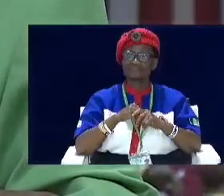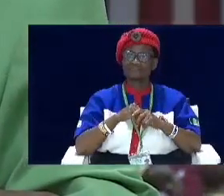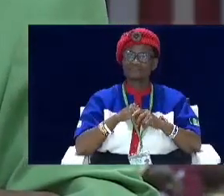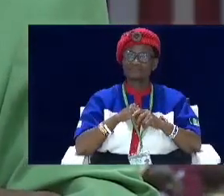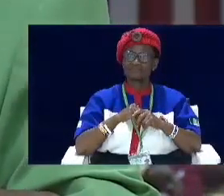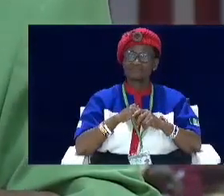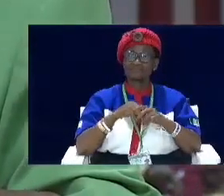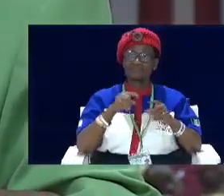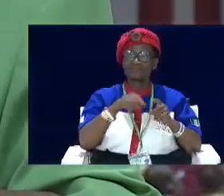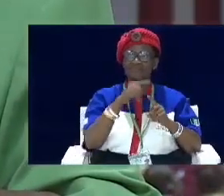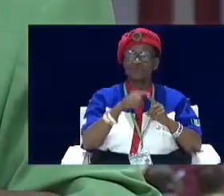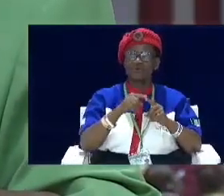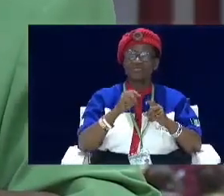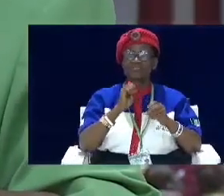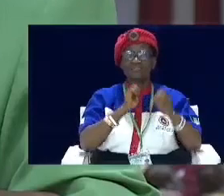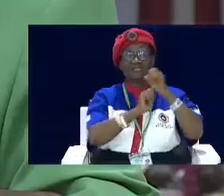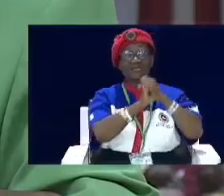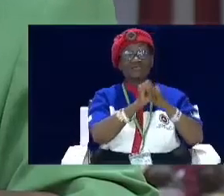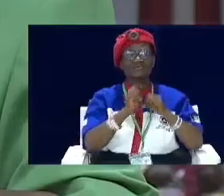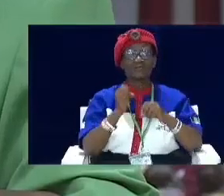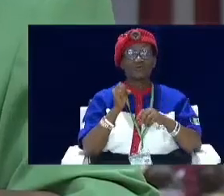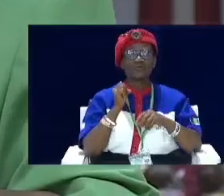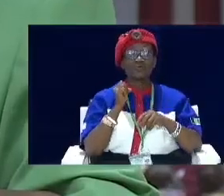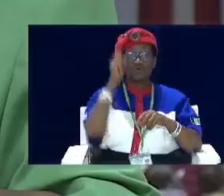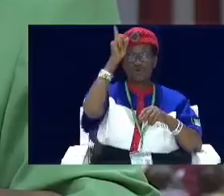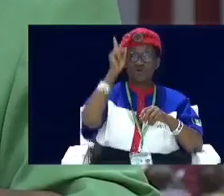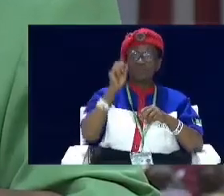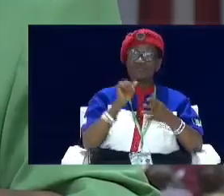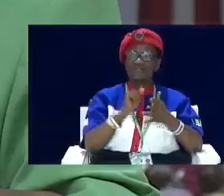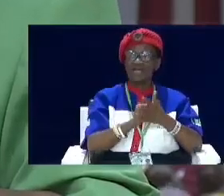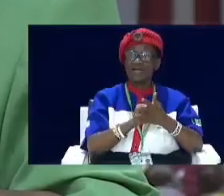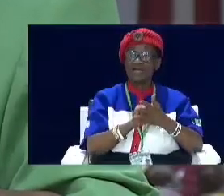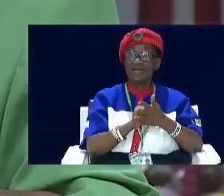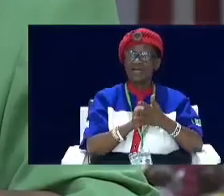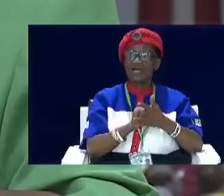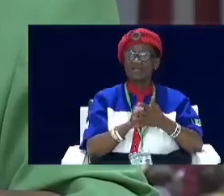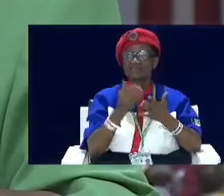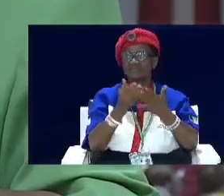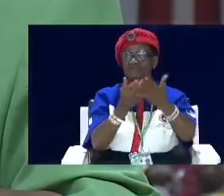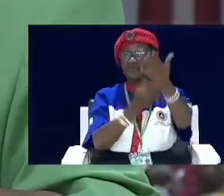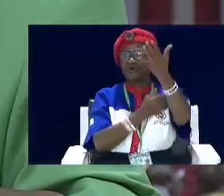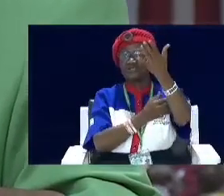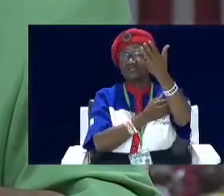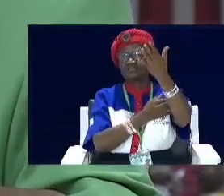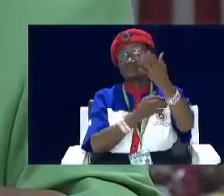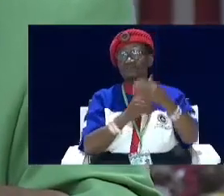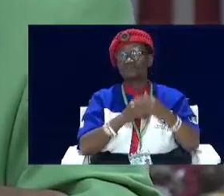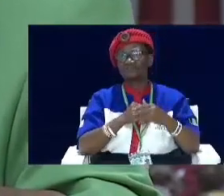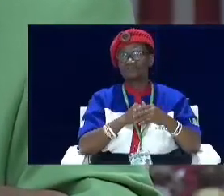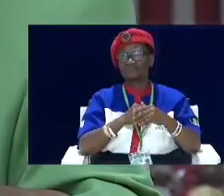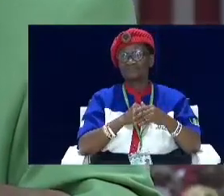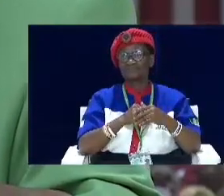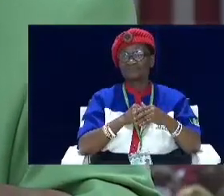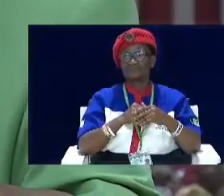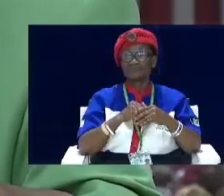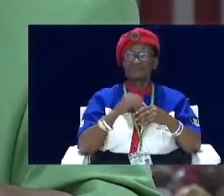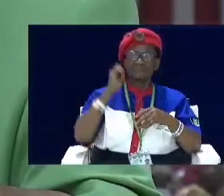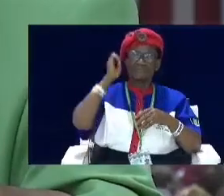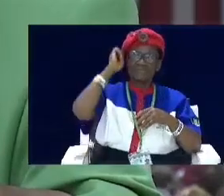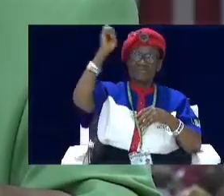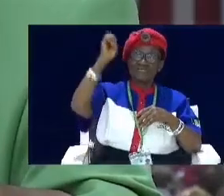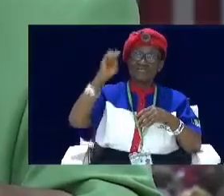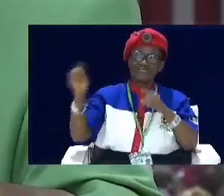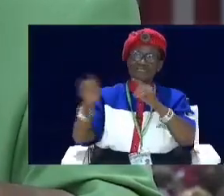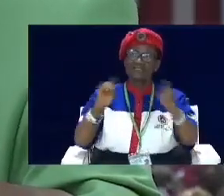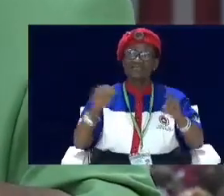When Elisha woke up that morning, he didn't know that his life was about